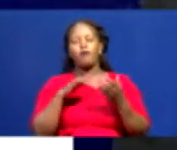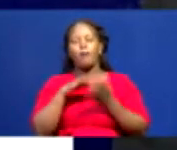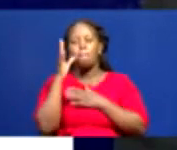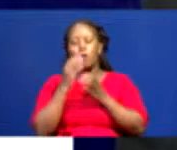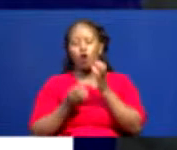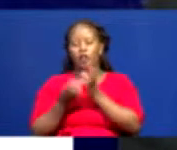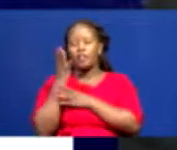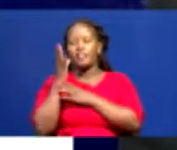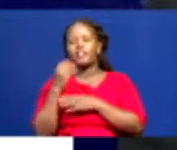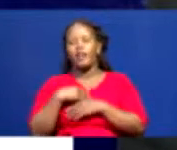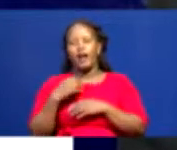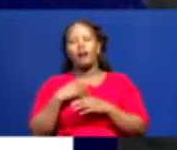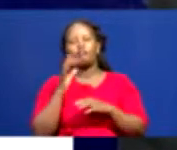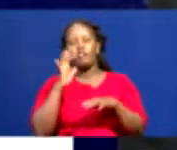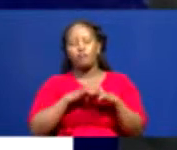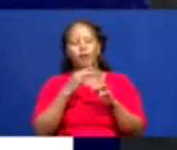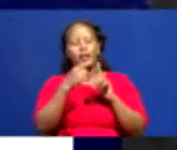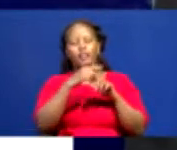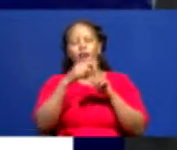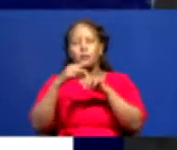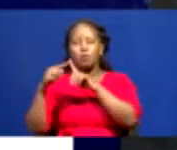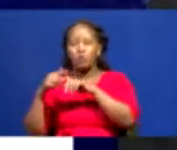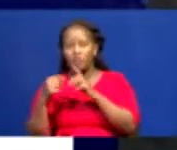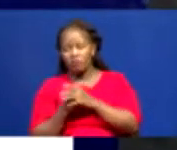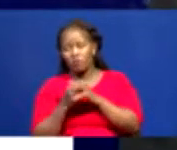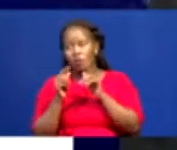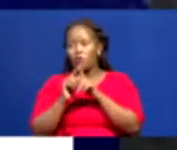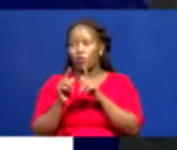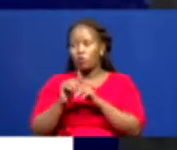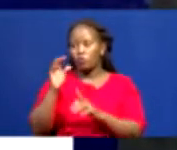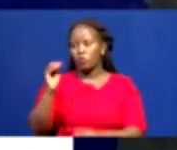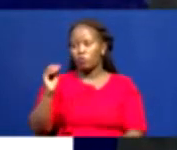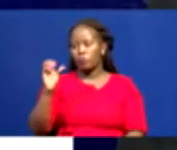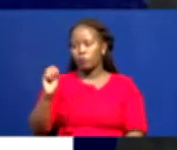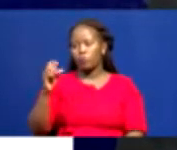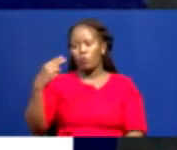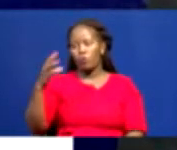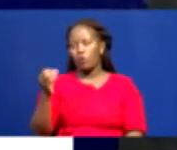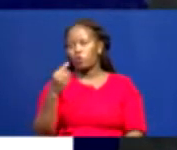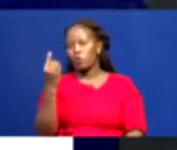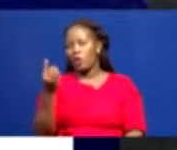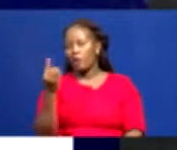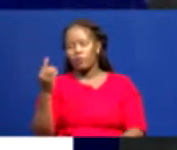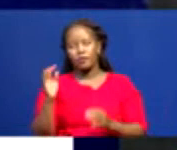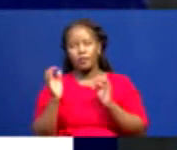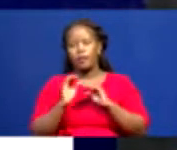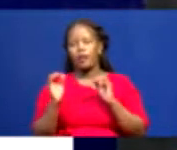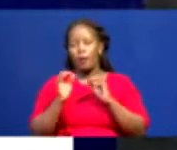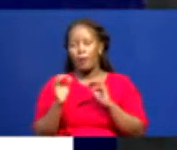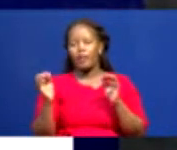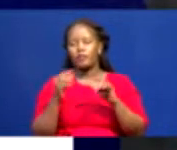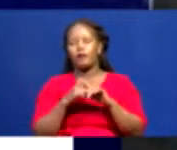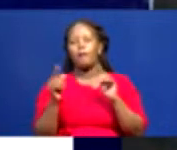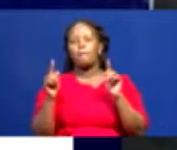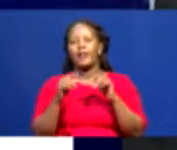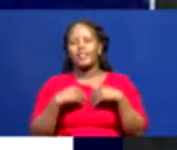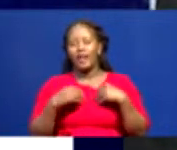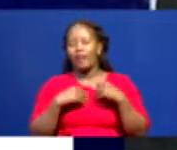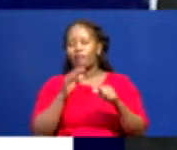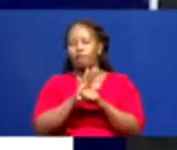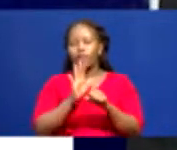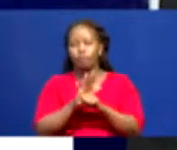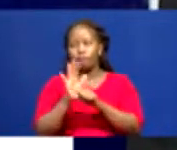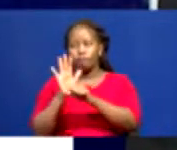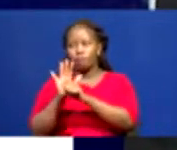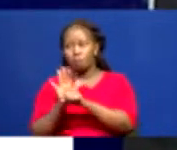can expand positively. It is just not for Osho, because our stockists or our distributors are having very many channels.